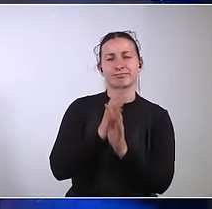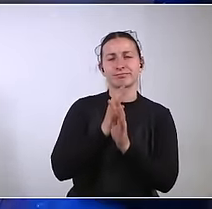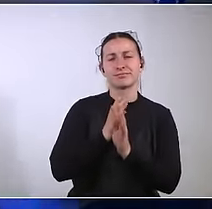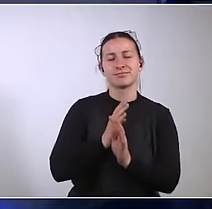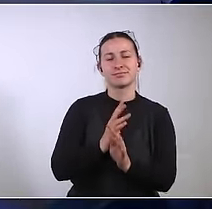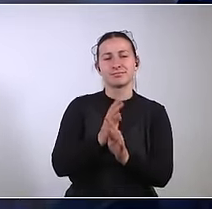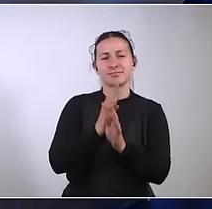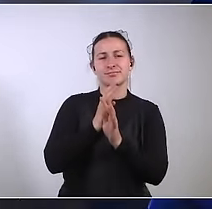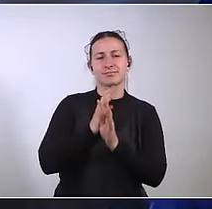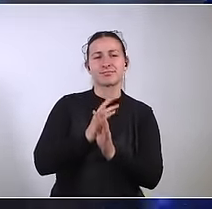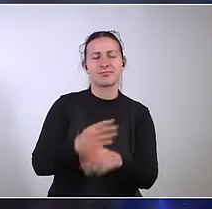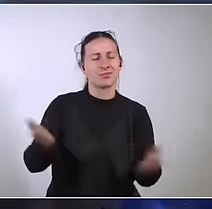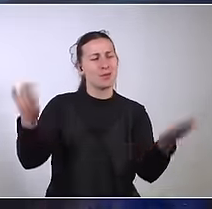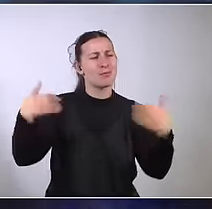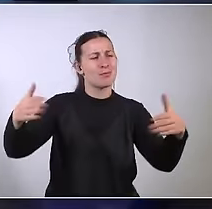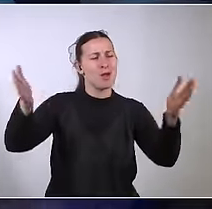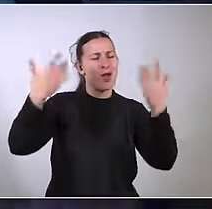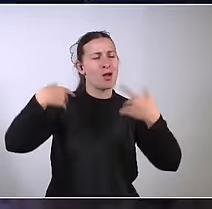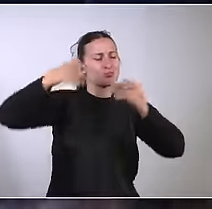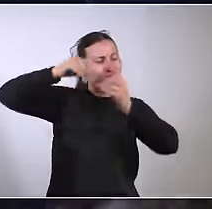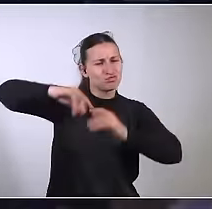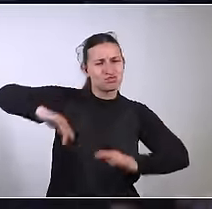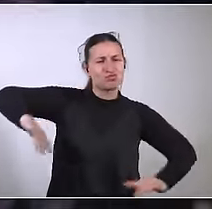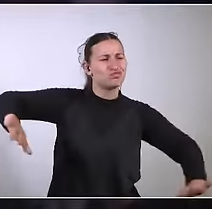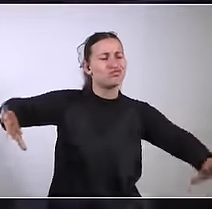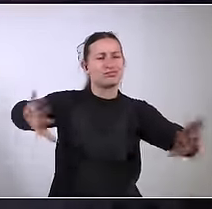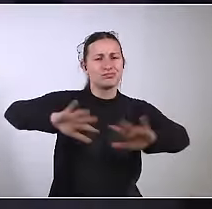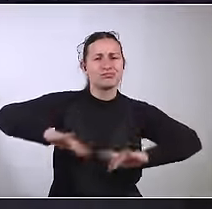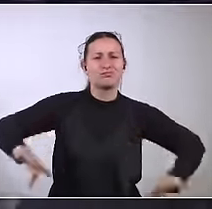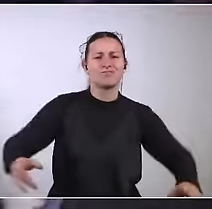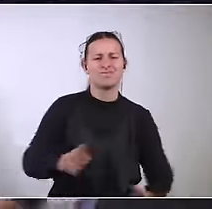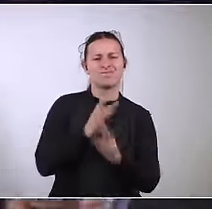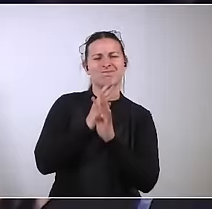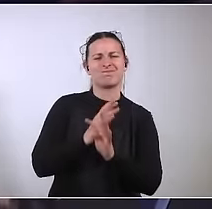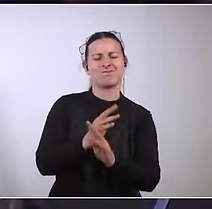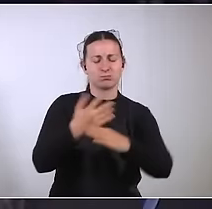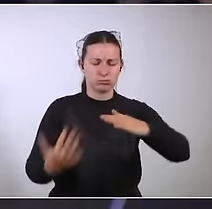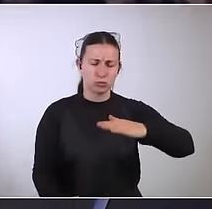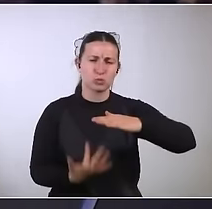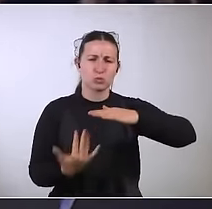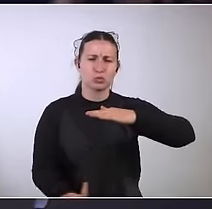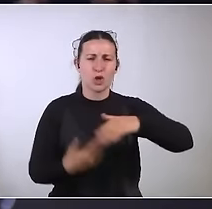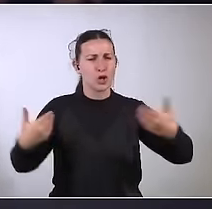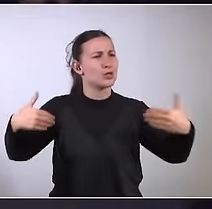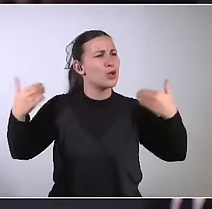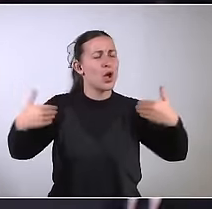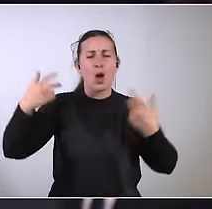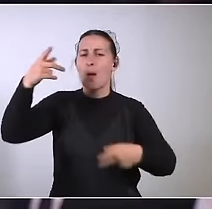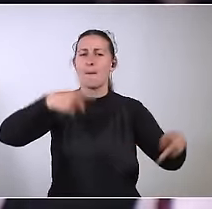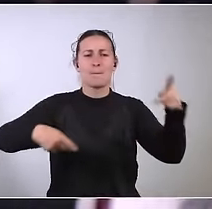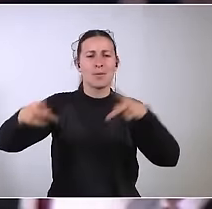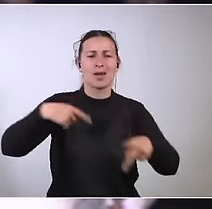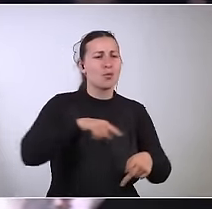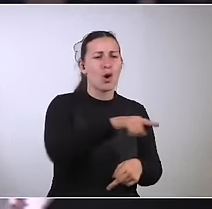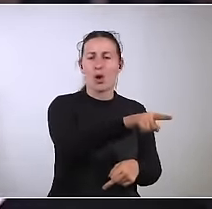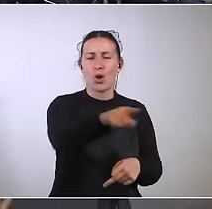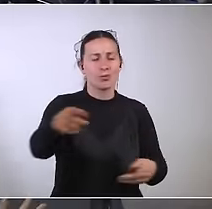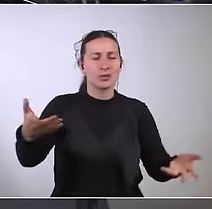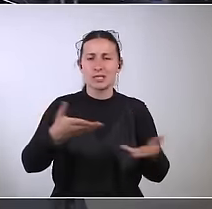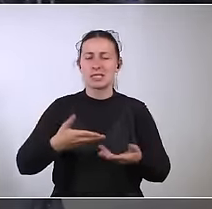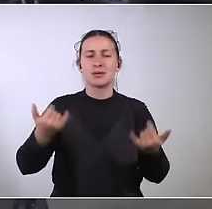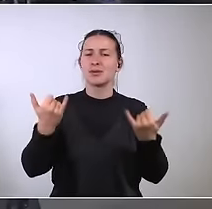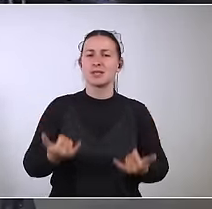Come on, let's fill this place with tongues of fire. Come on, young people, all of you young people that are here right